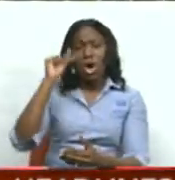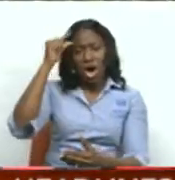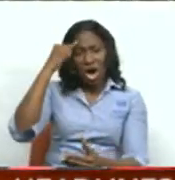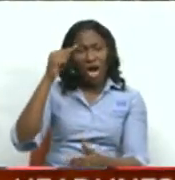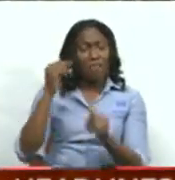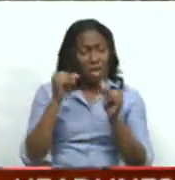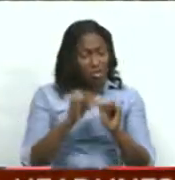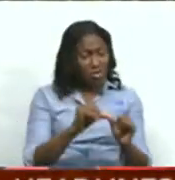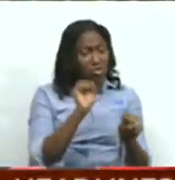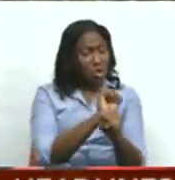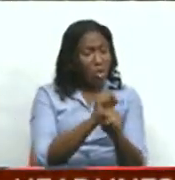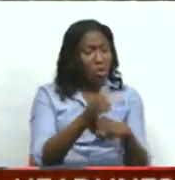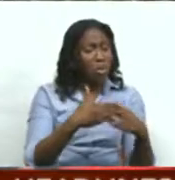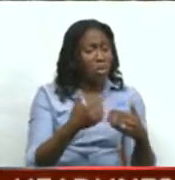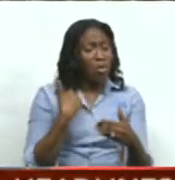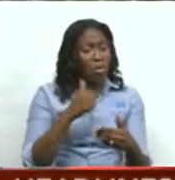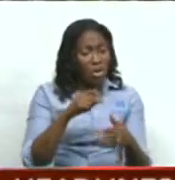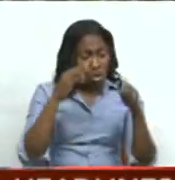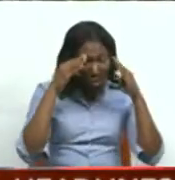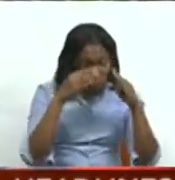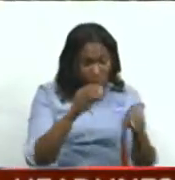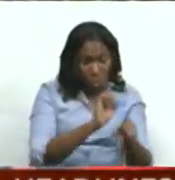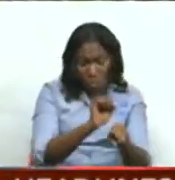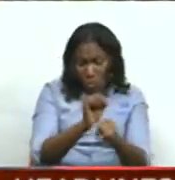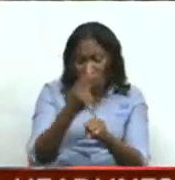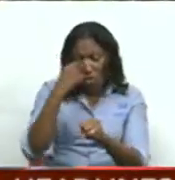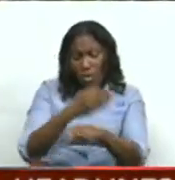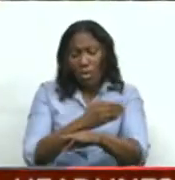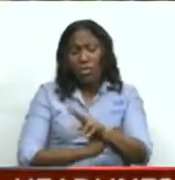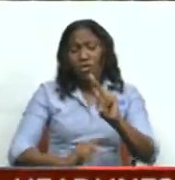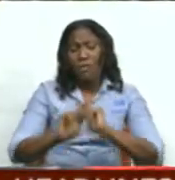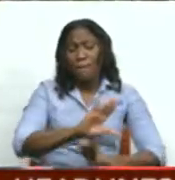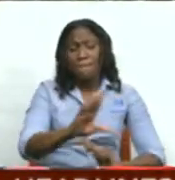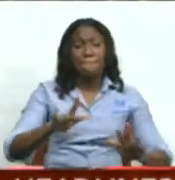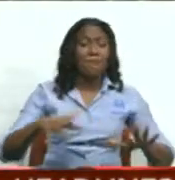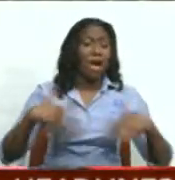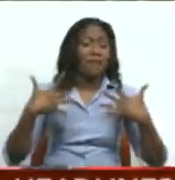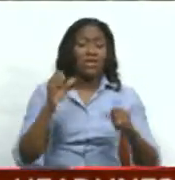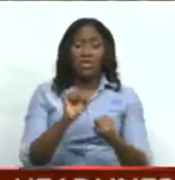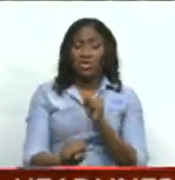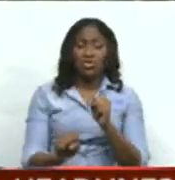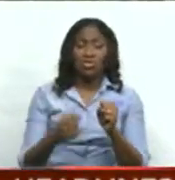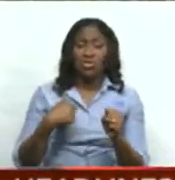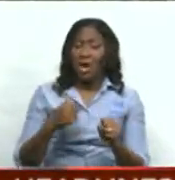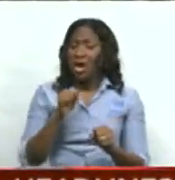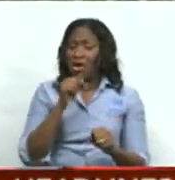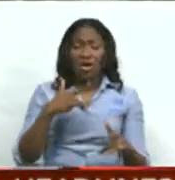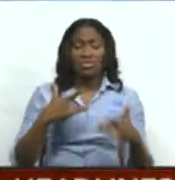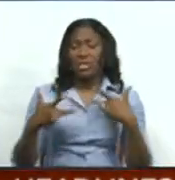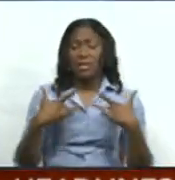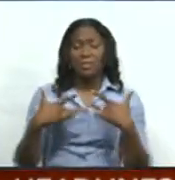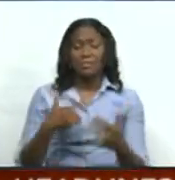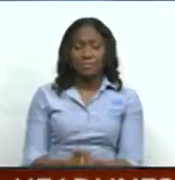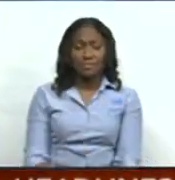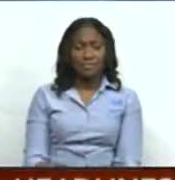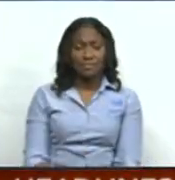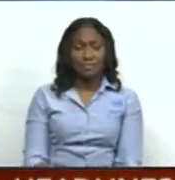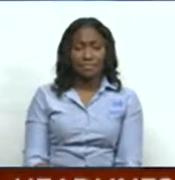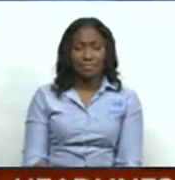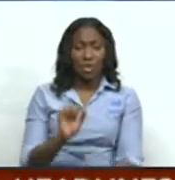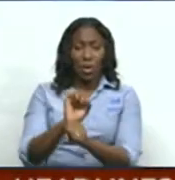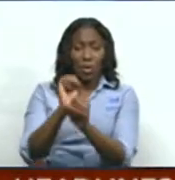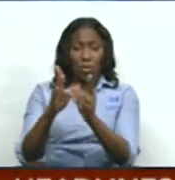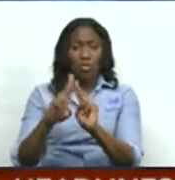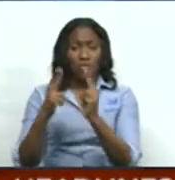our work and to work with all our stakeholders to improve the lives of people. So there's nothing to be concerned about. The union is